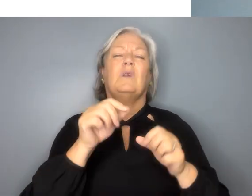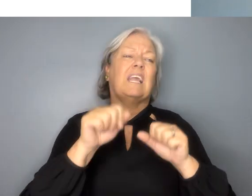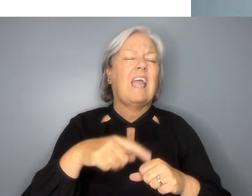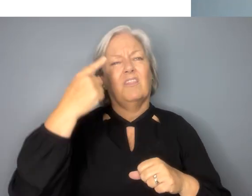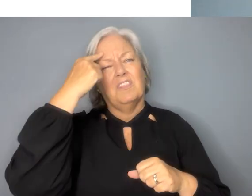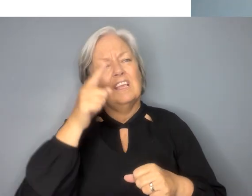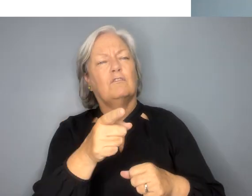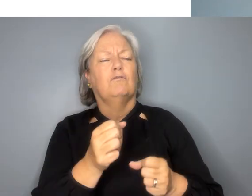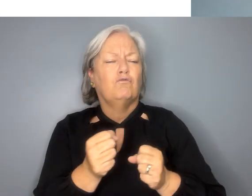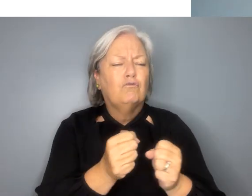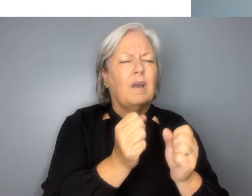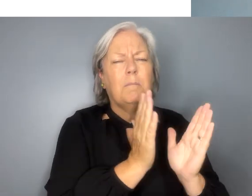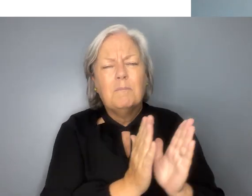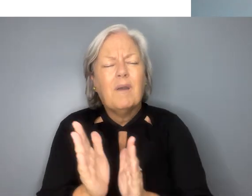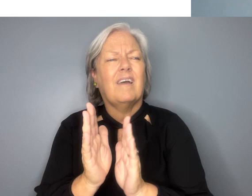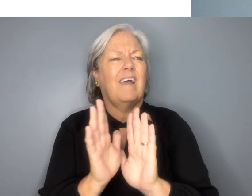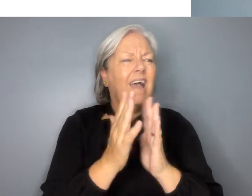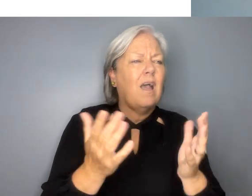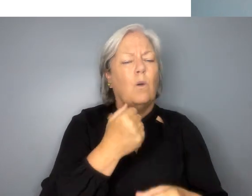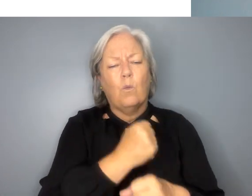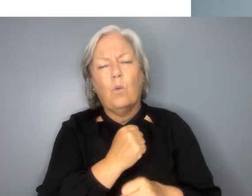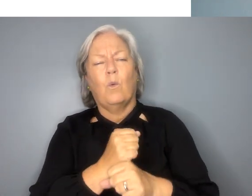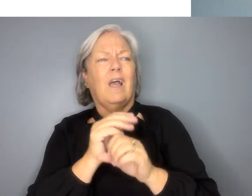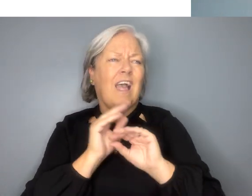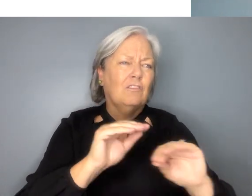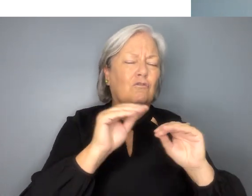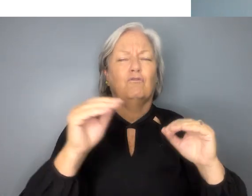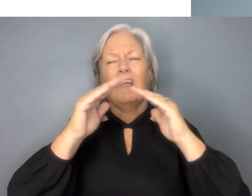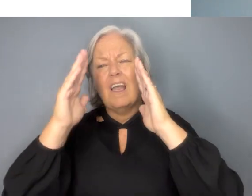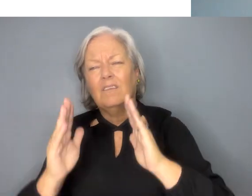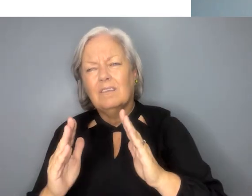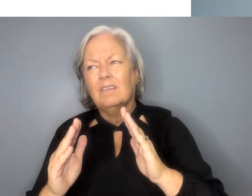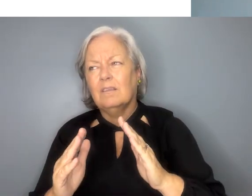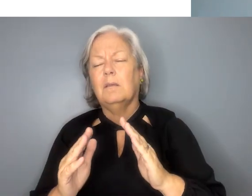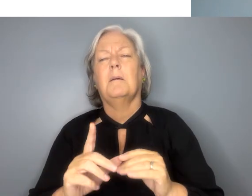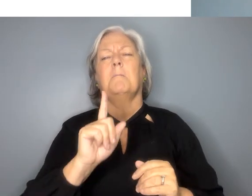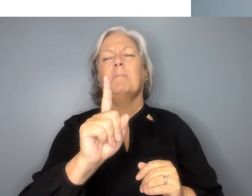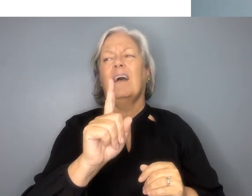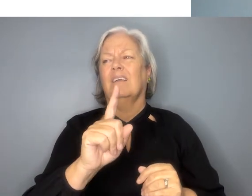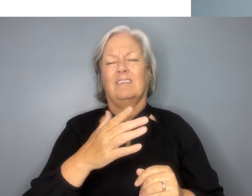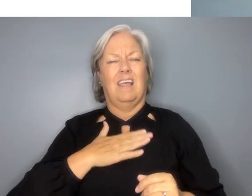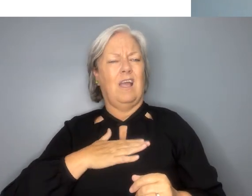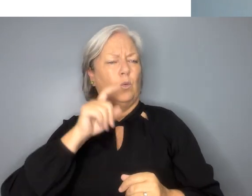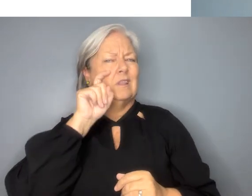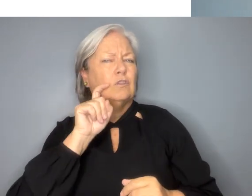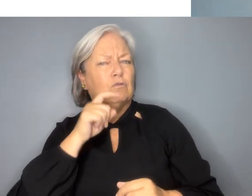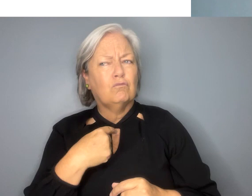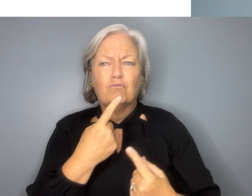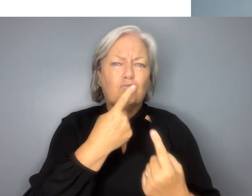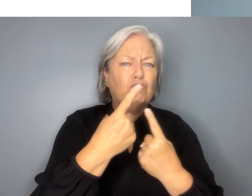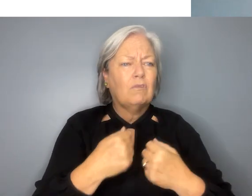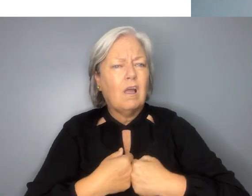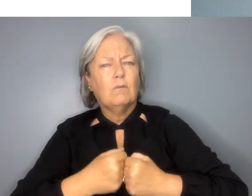and formulate strategies for challenging discrimination in employment and education and housing than to talk about our exclusion from